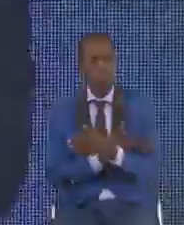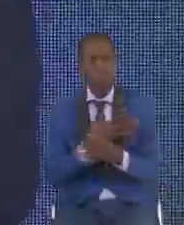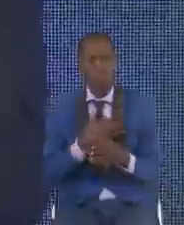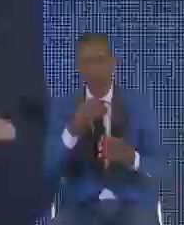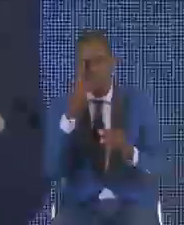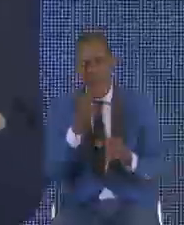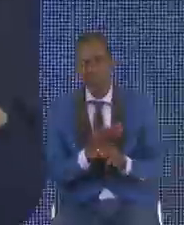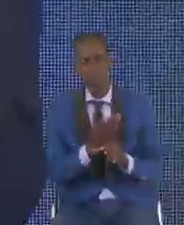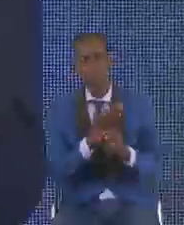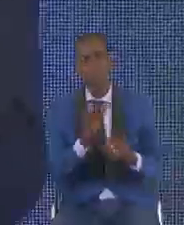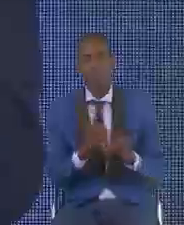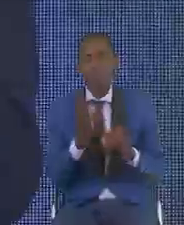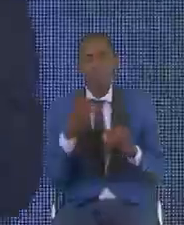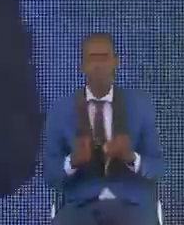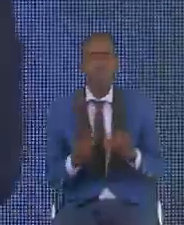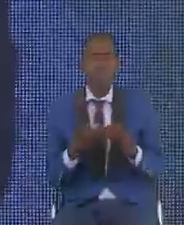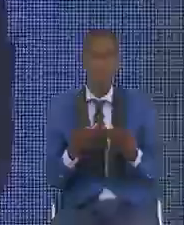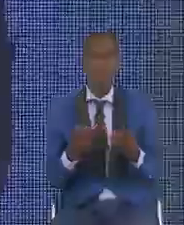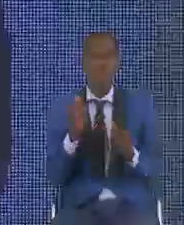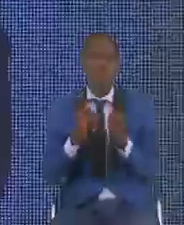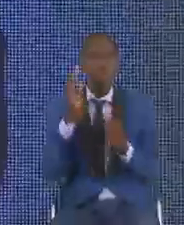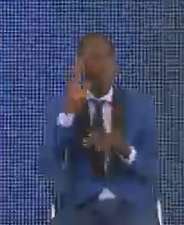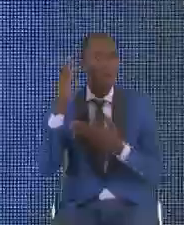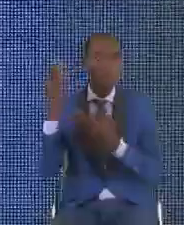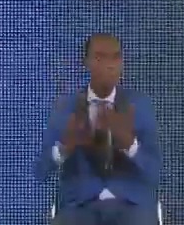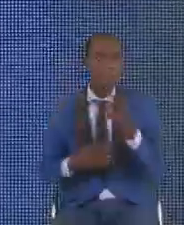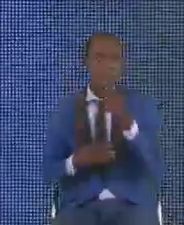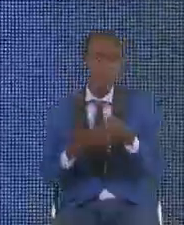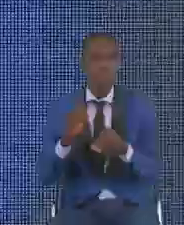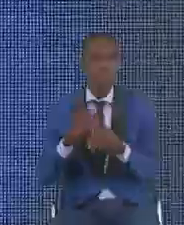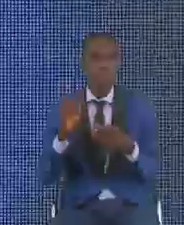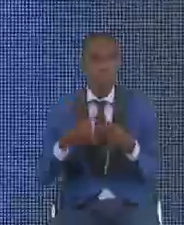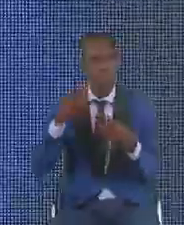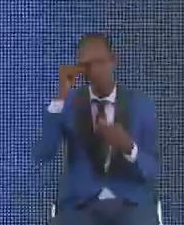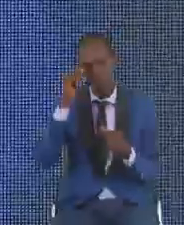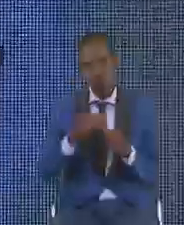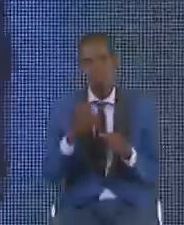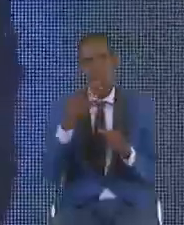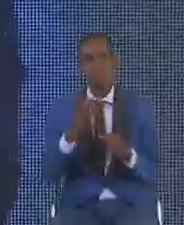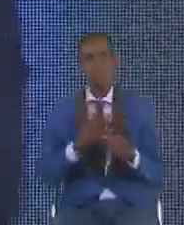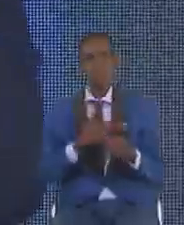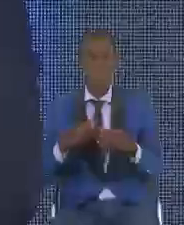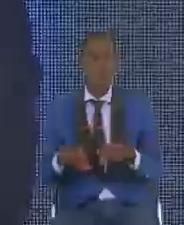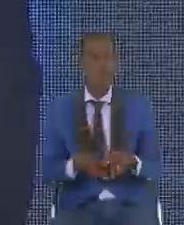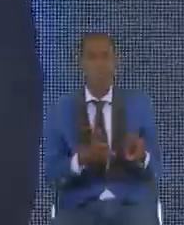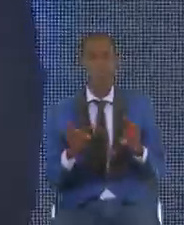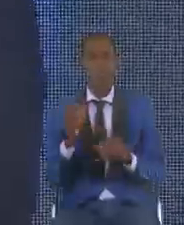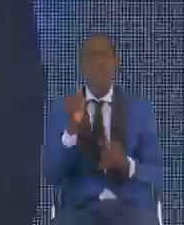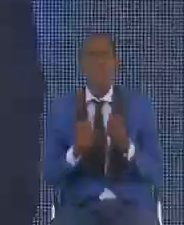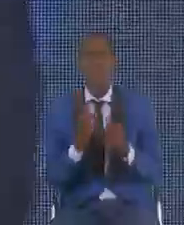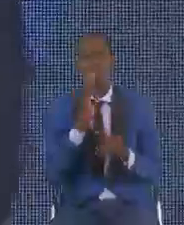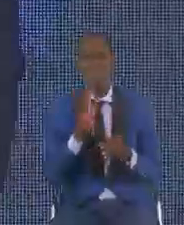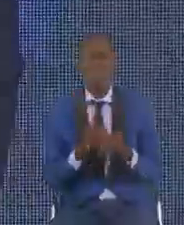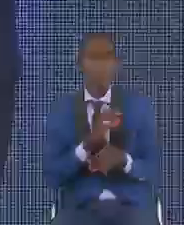Lord, who shall bring you into remembrance of my ways which be in